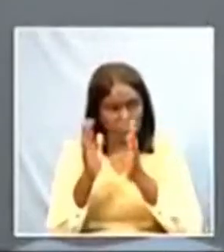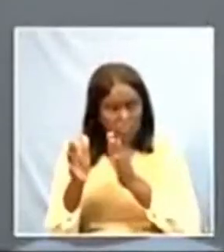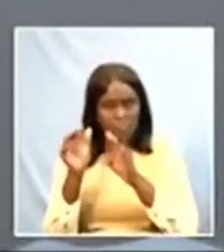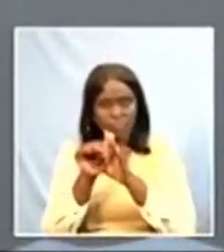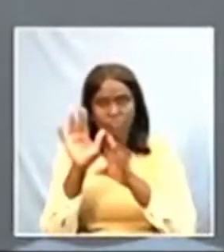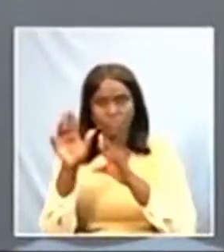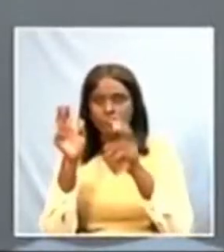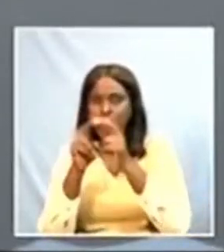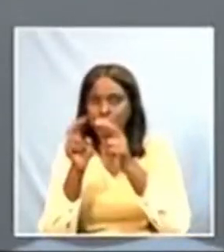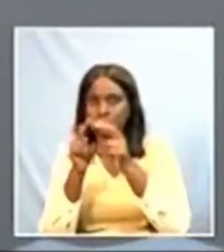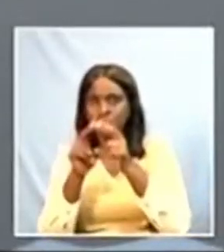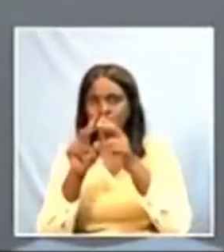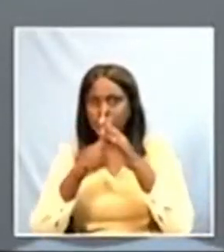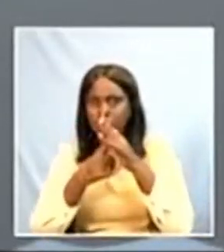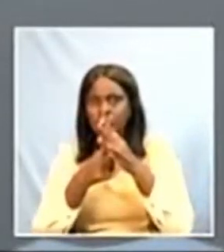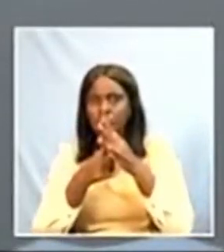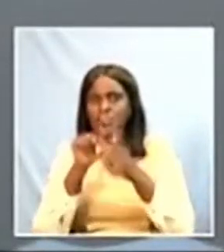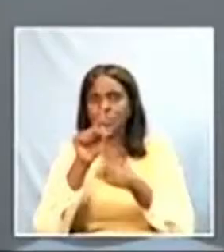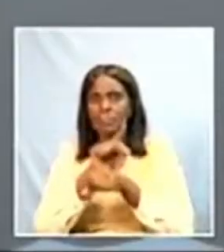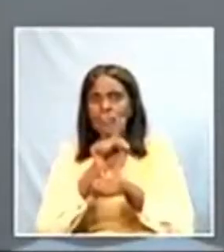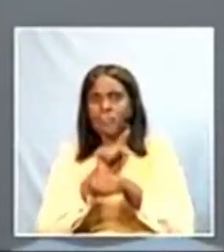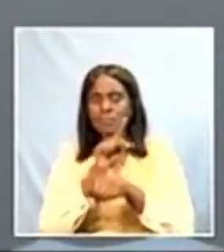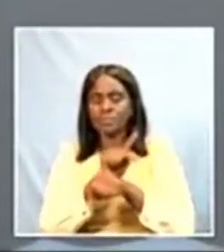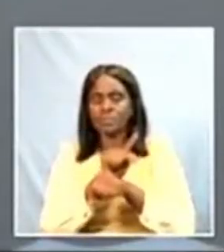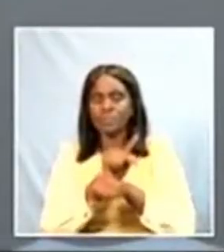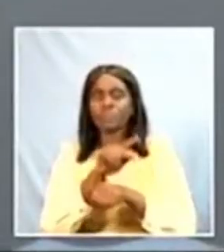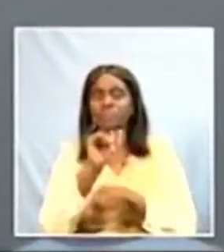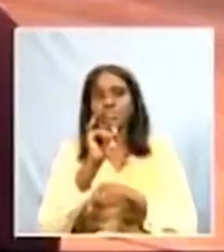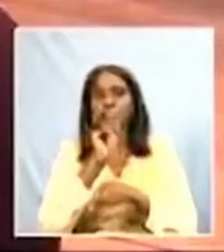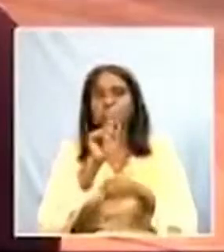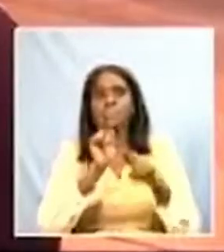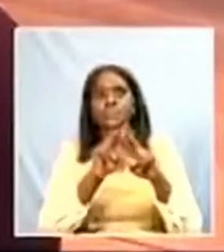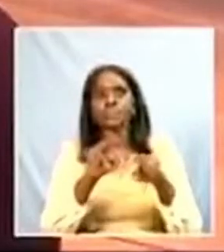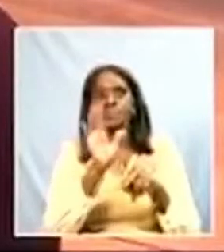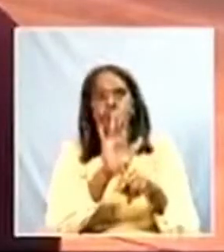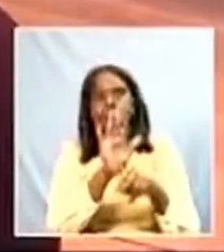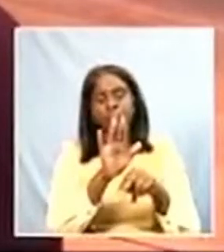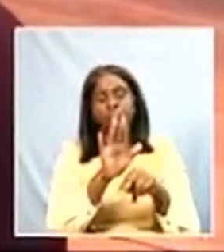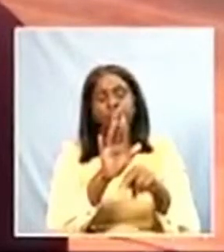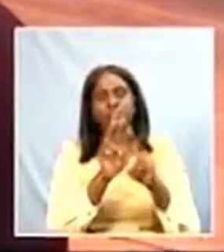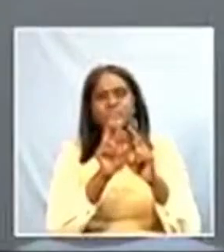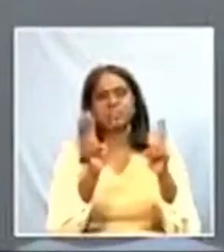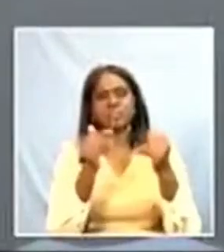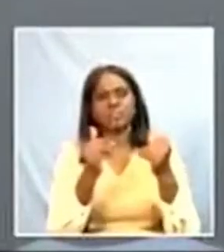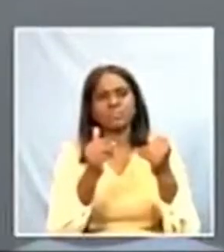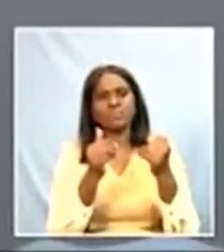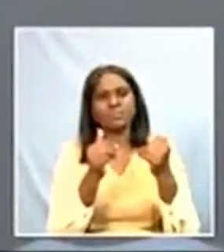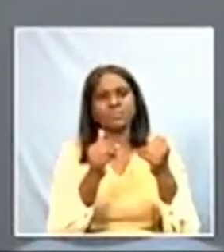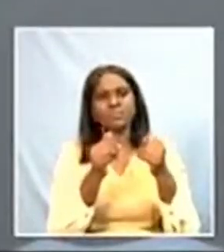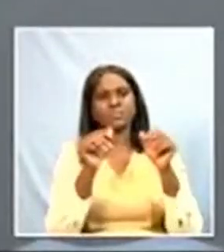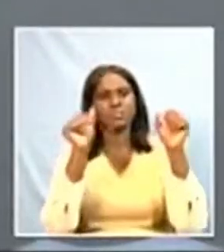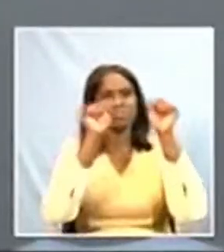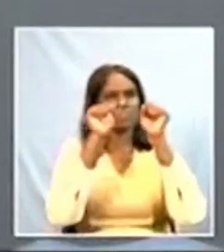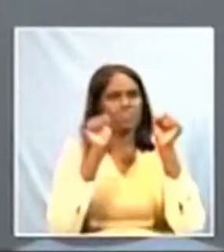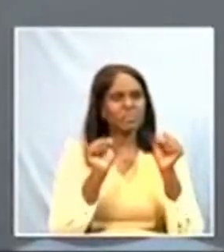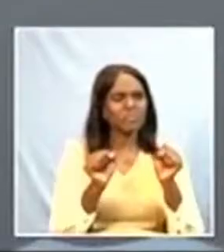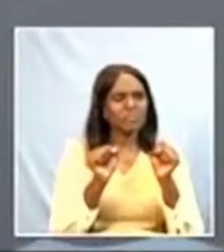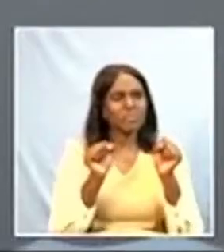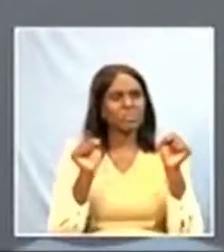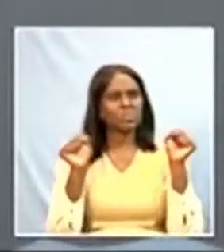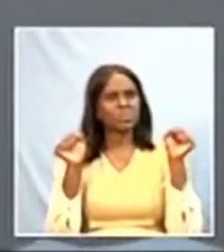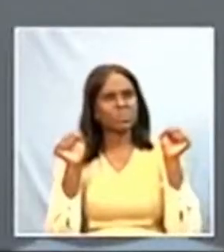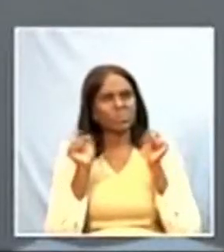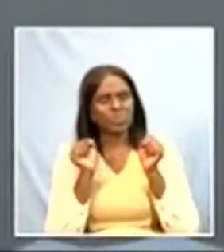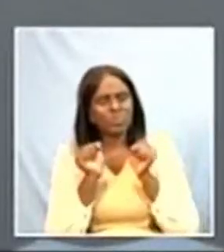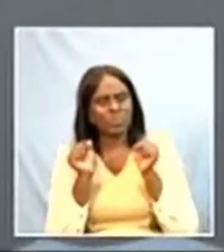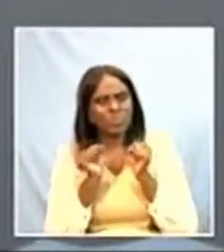the contract, initial contract? Yes, Chair, it was part of the initial contract. So the structure and the refrigeration unit total